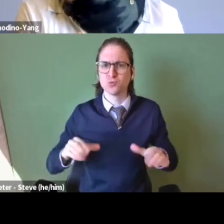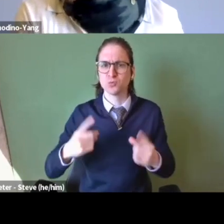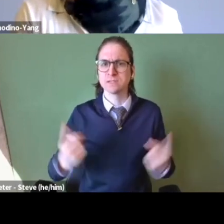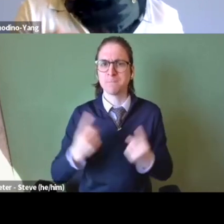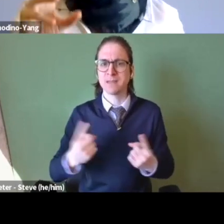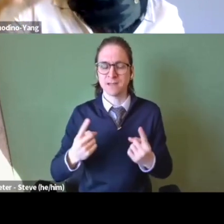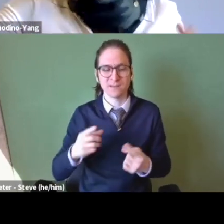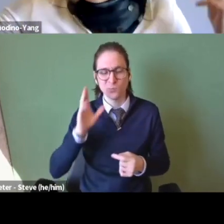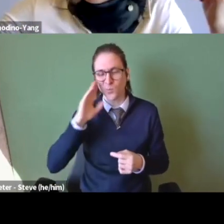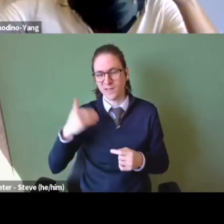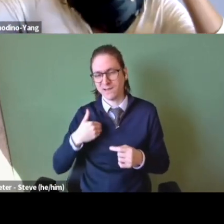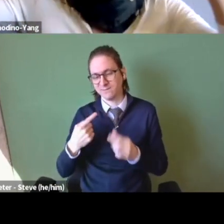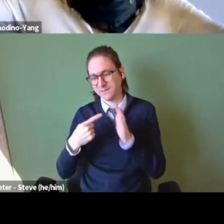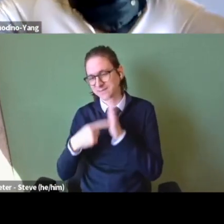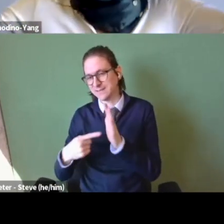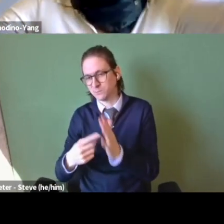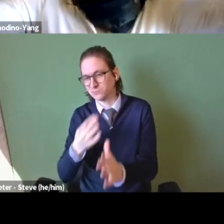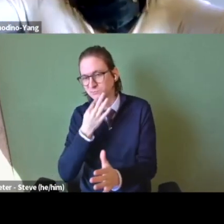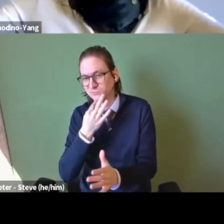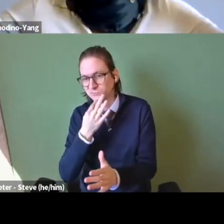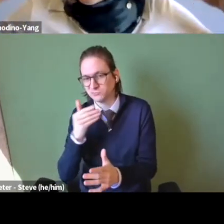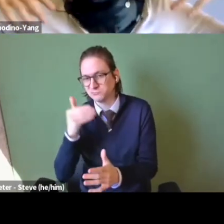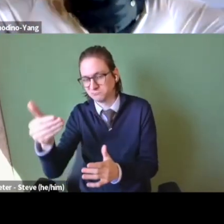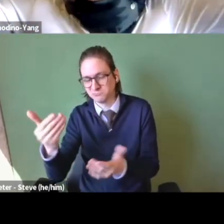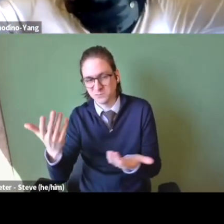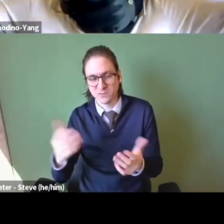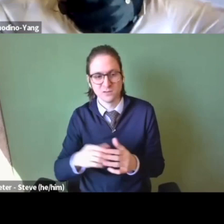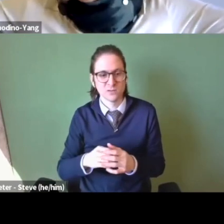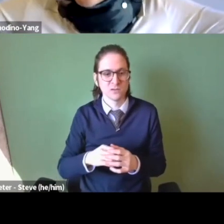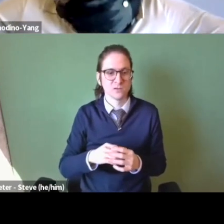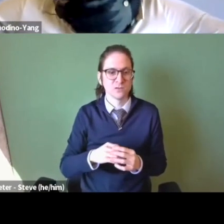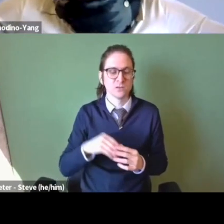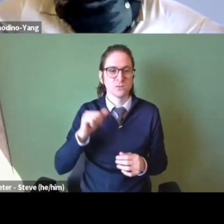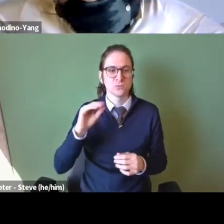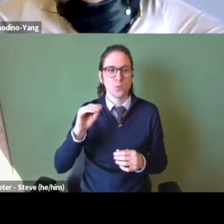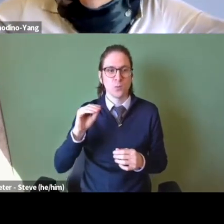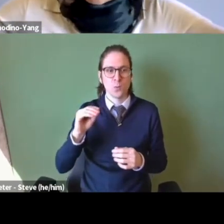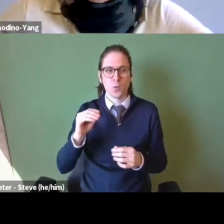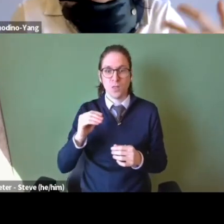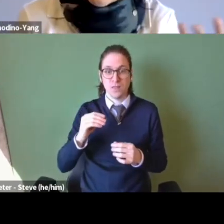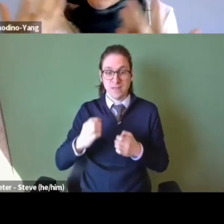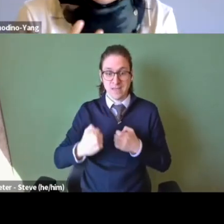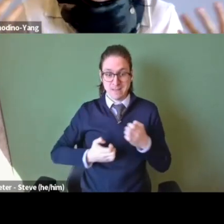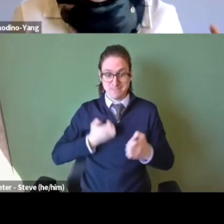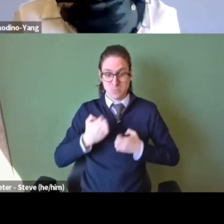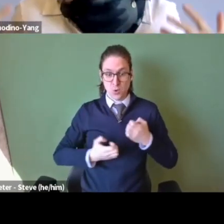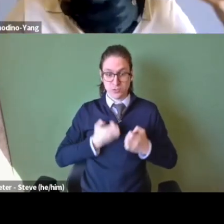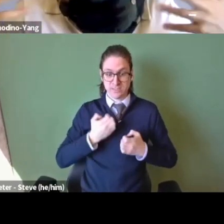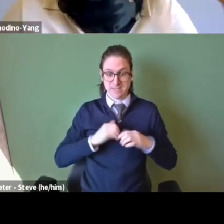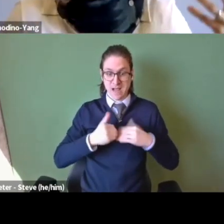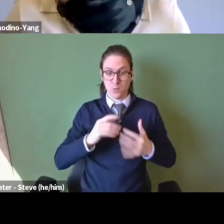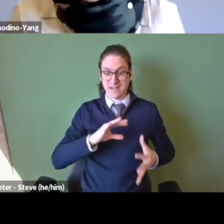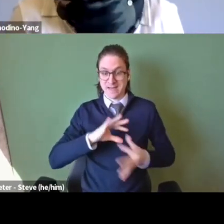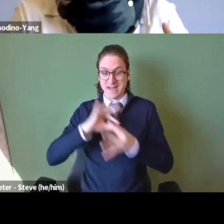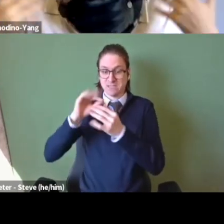moment. The emotions that are part of that interpretive narrative that you're constructing, which becomes